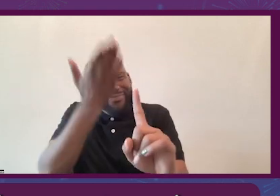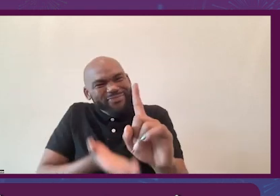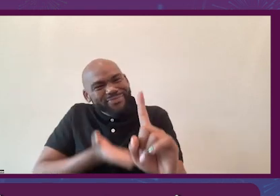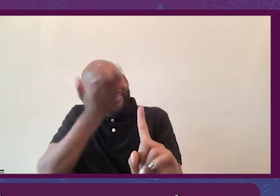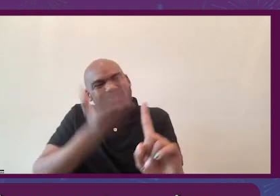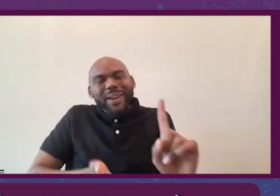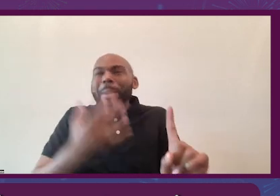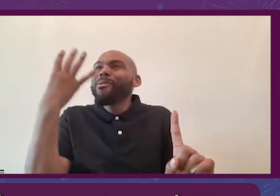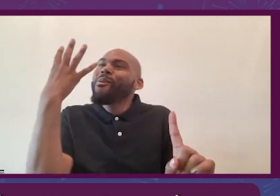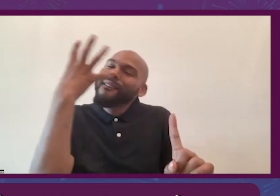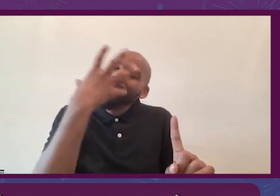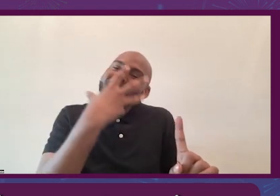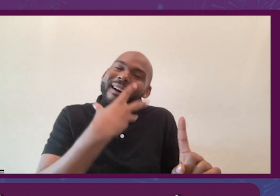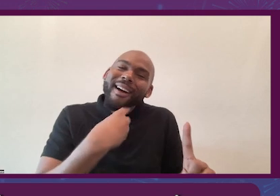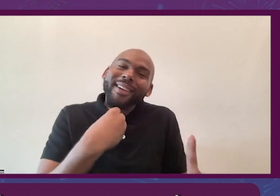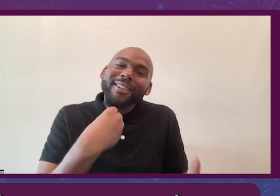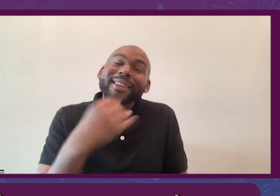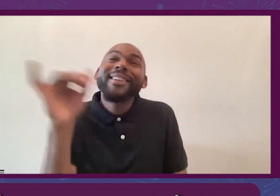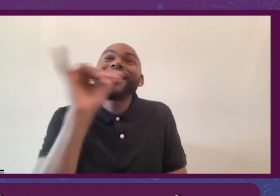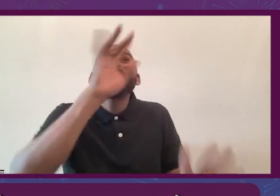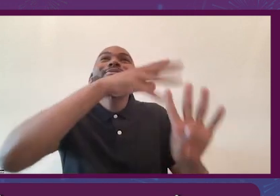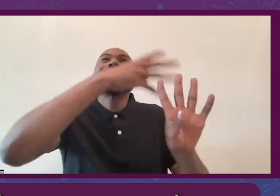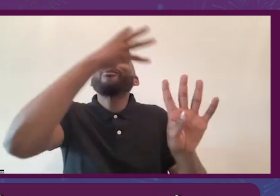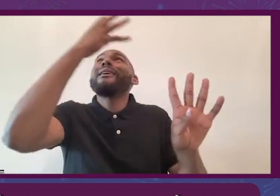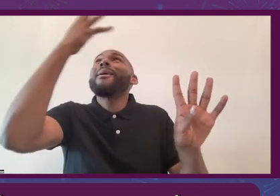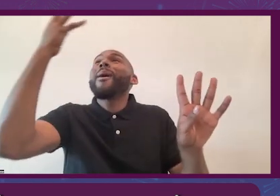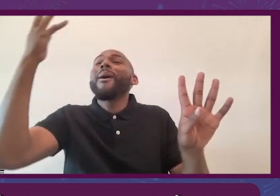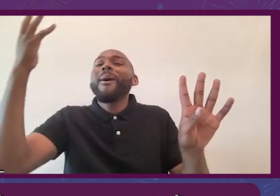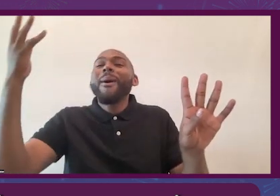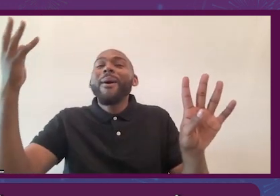beautiful like a rainbow.